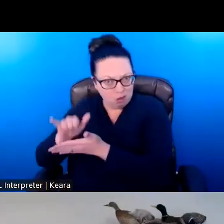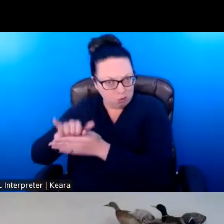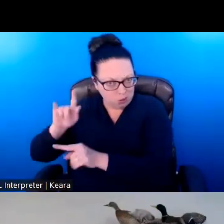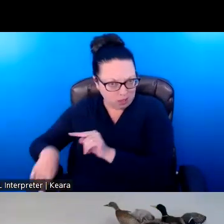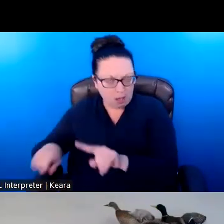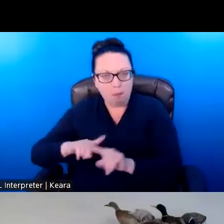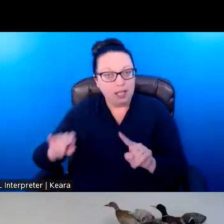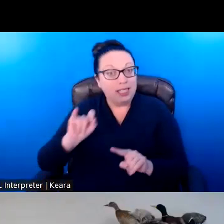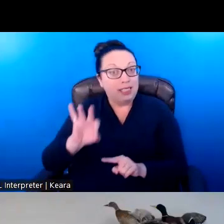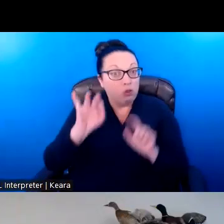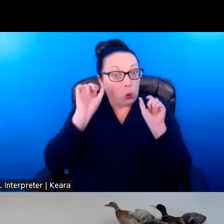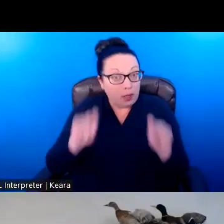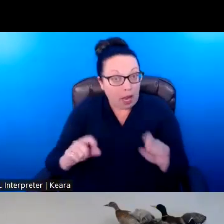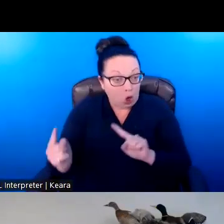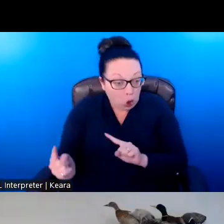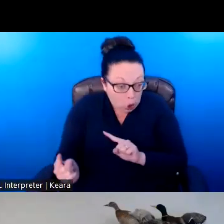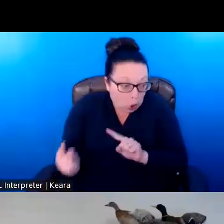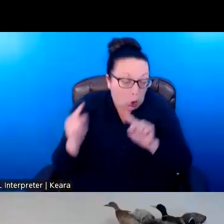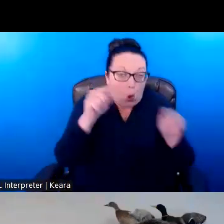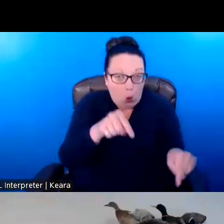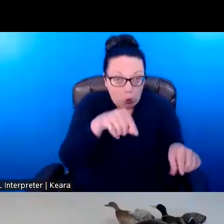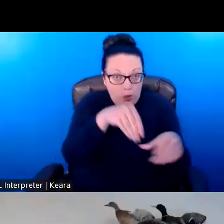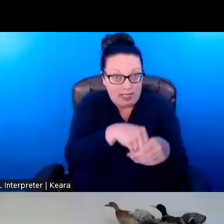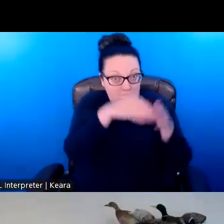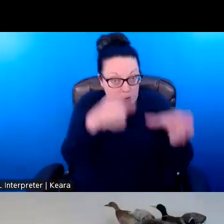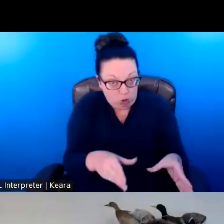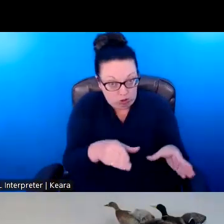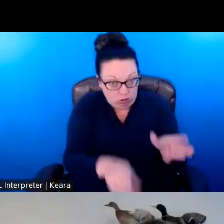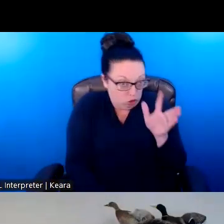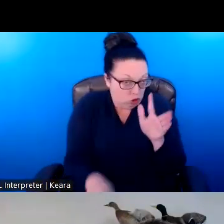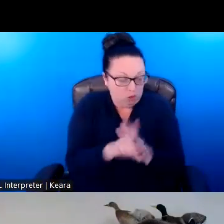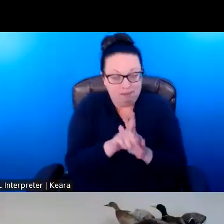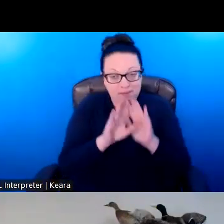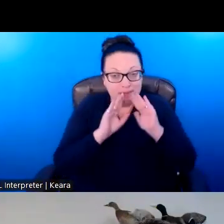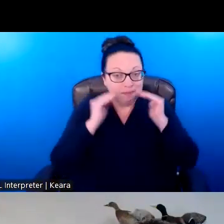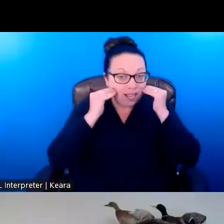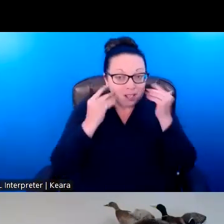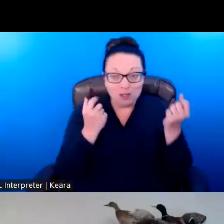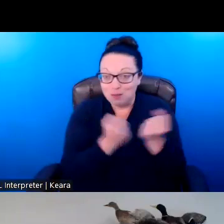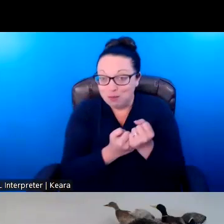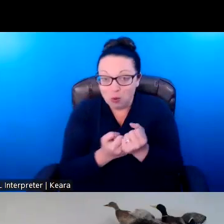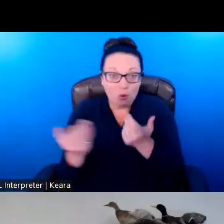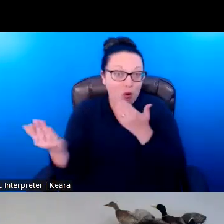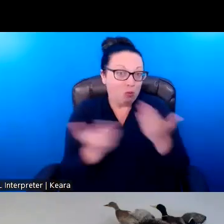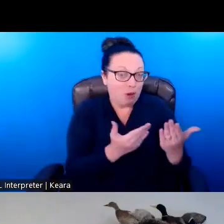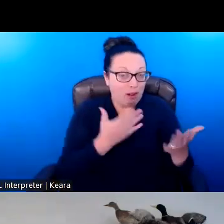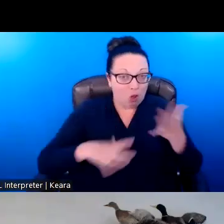physically to where your loved one is and show yourself, smile, support, bring clothes, bring